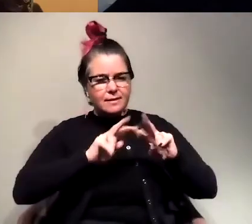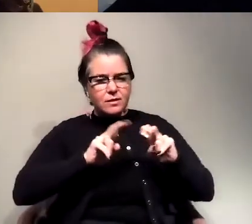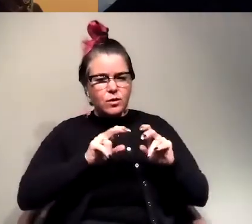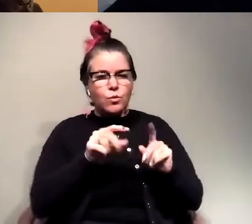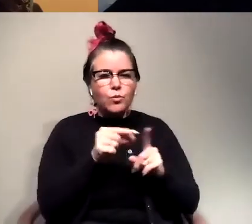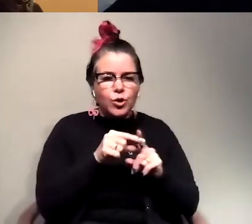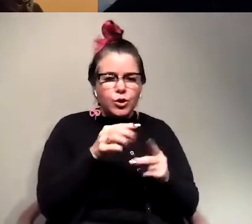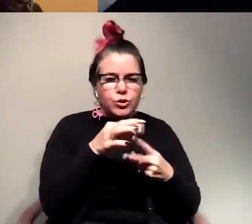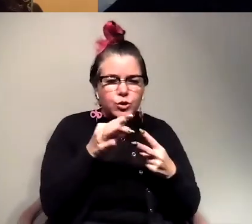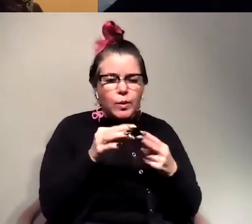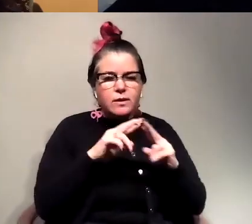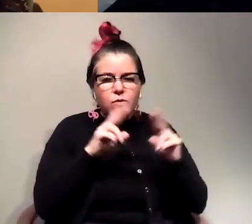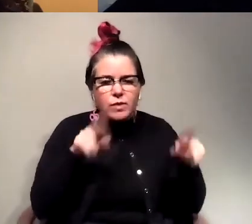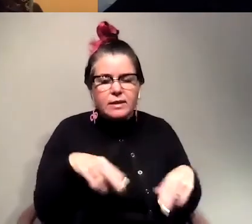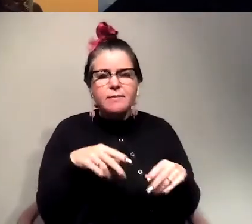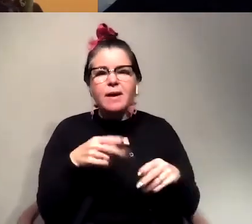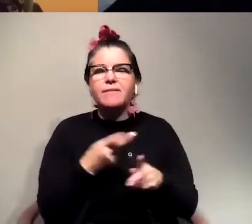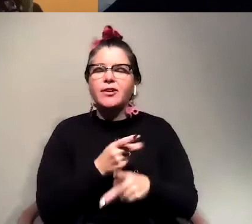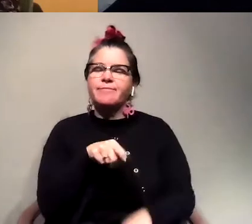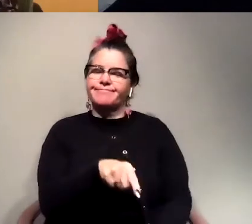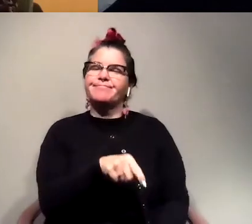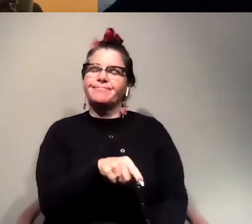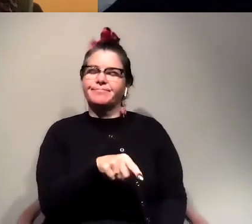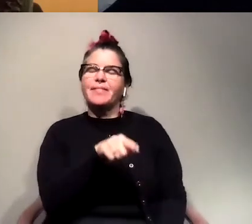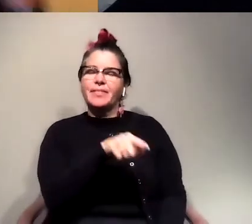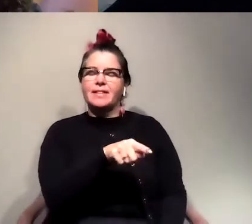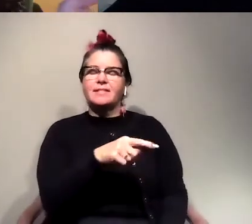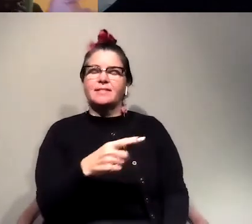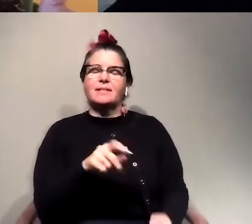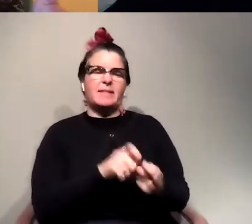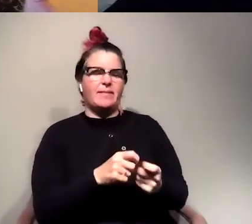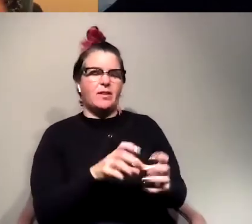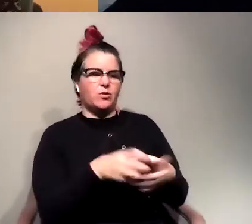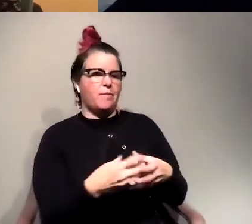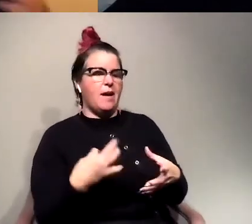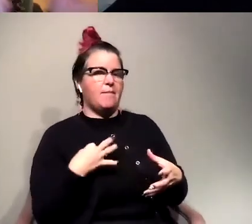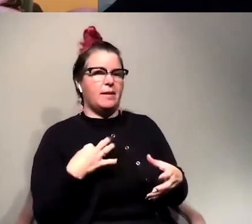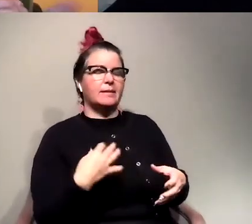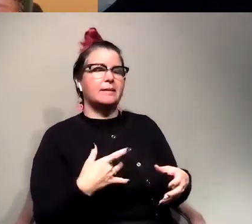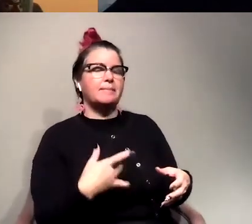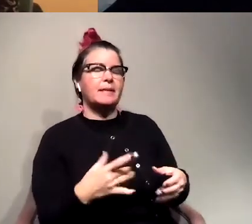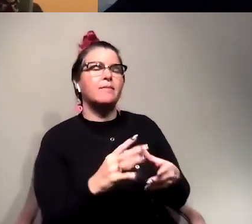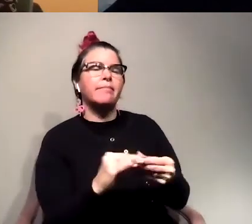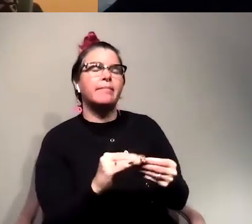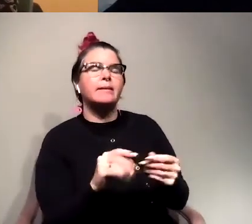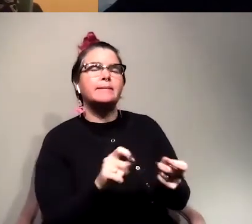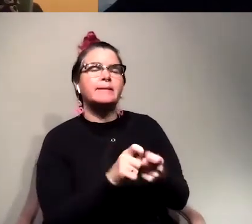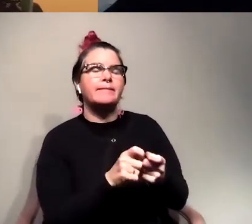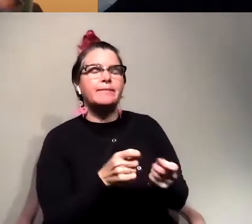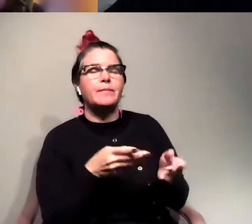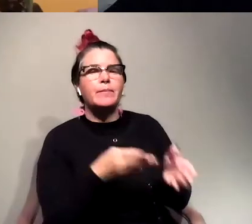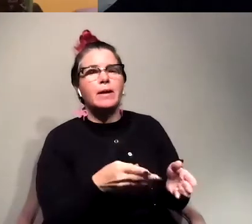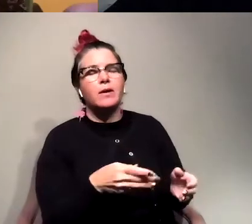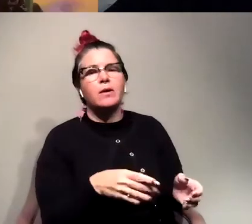in a resume and figure out, oh yeah, this particular group of applicants tends to phrase things like this, or tends to go